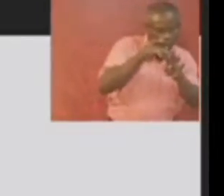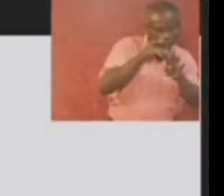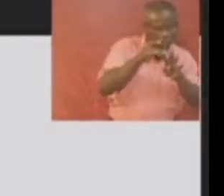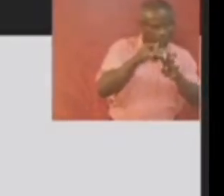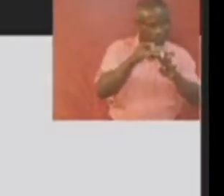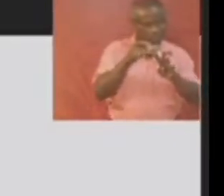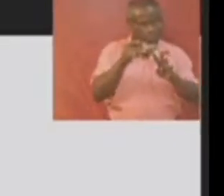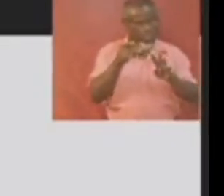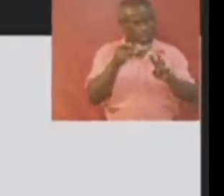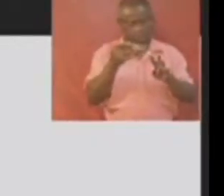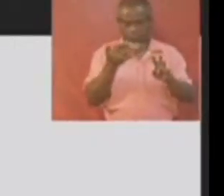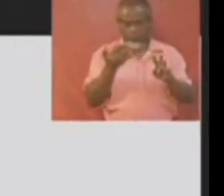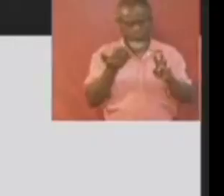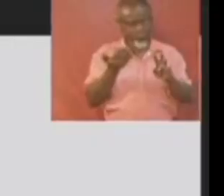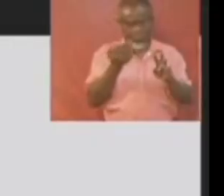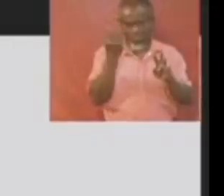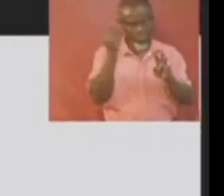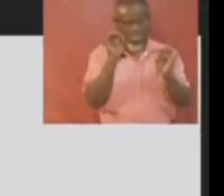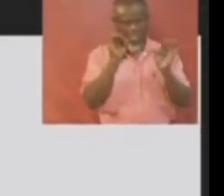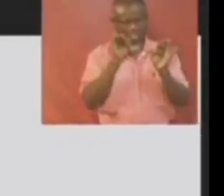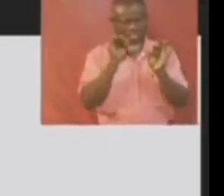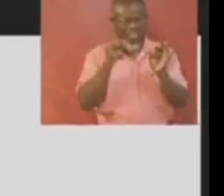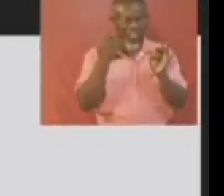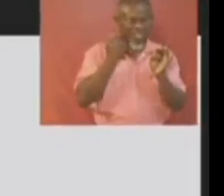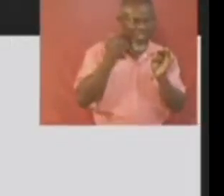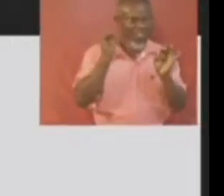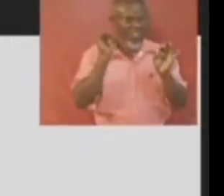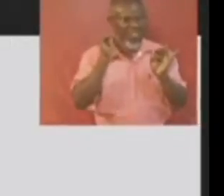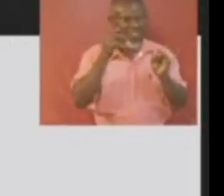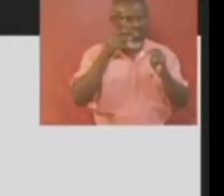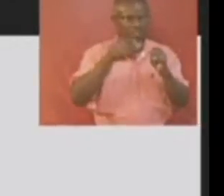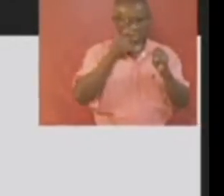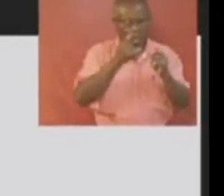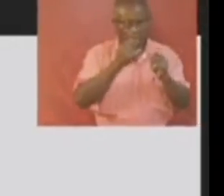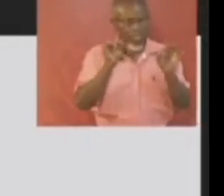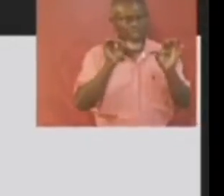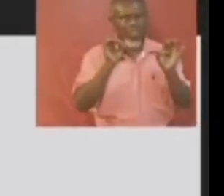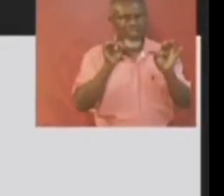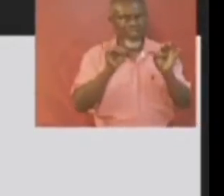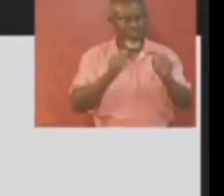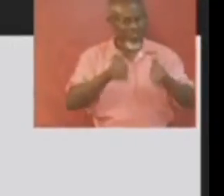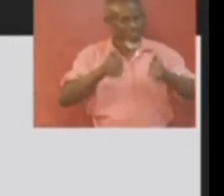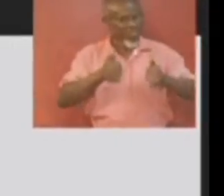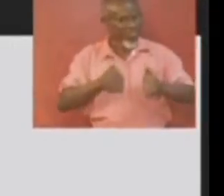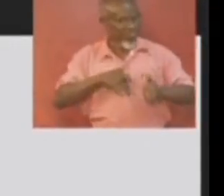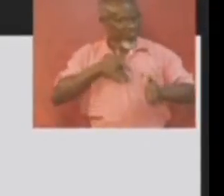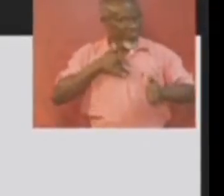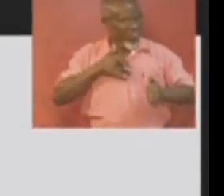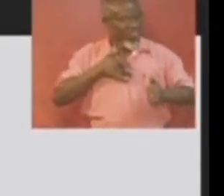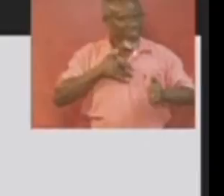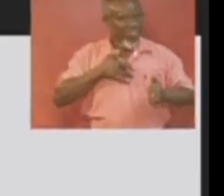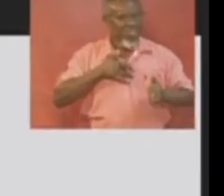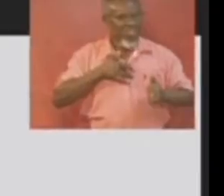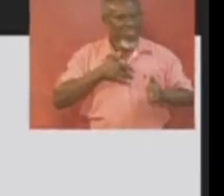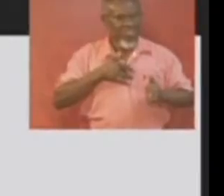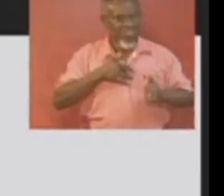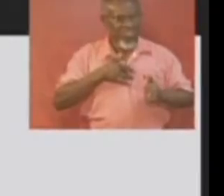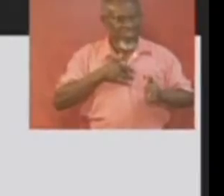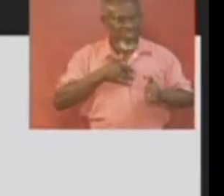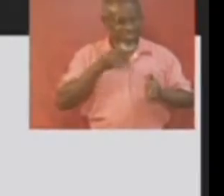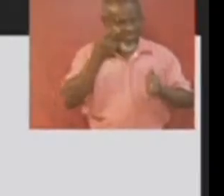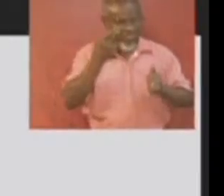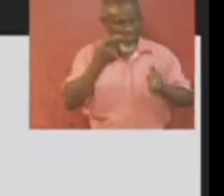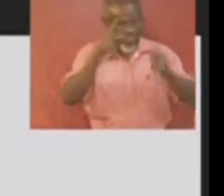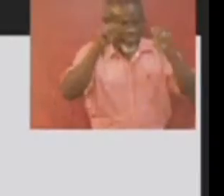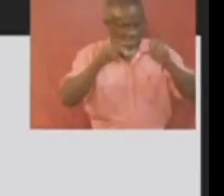potentially 14-day incubation period, you can be feeling fine and test negative. You can say, well, I've had a negative test